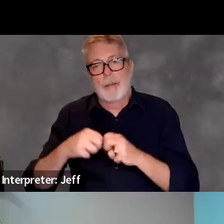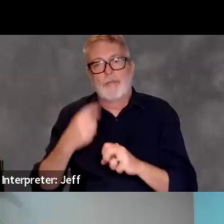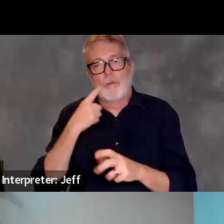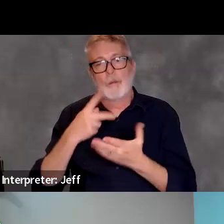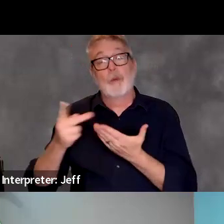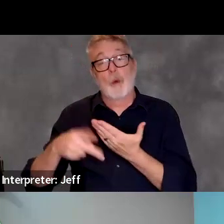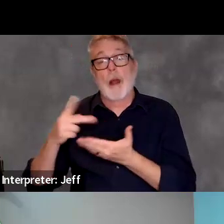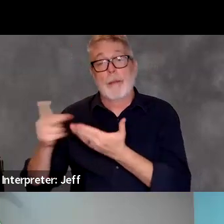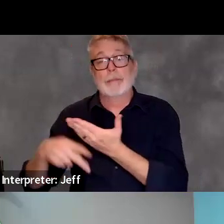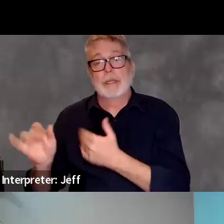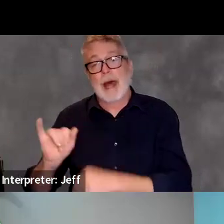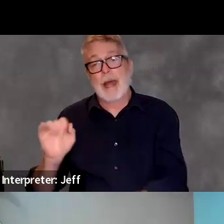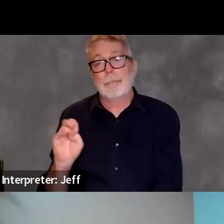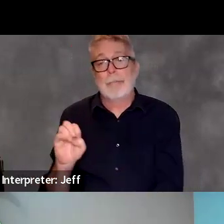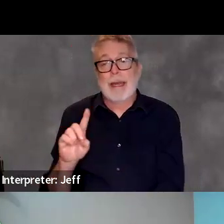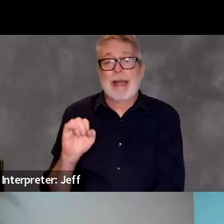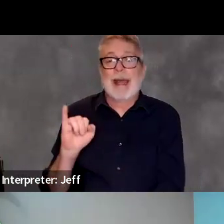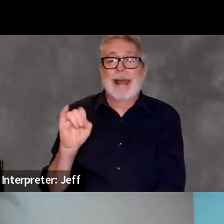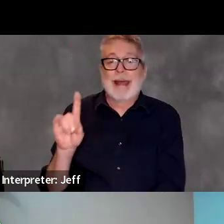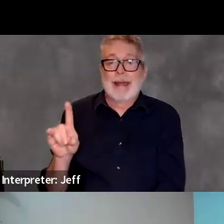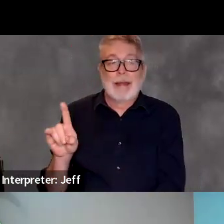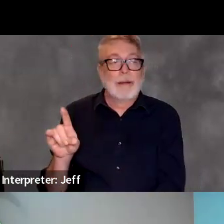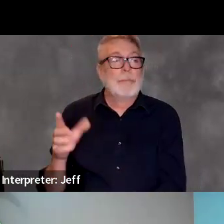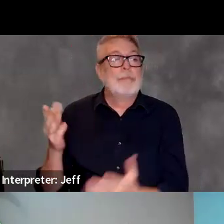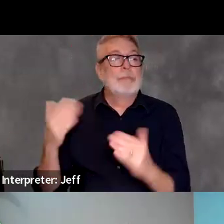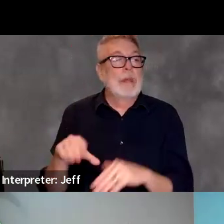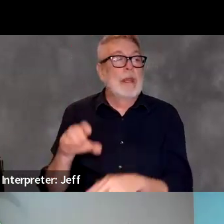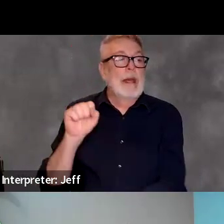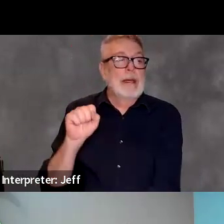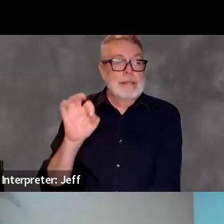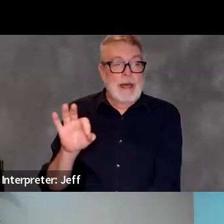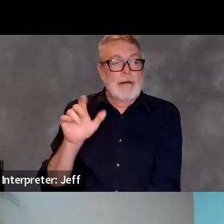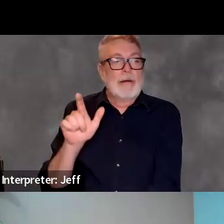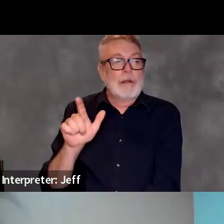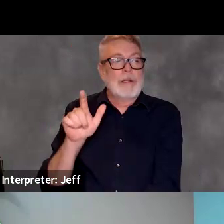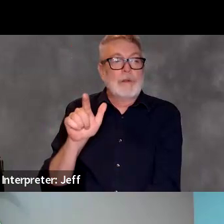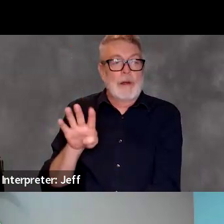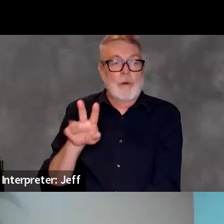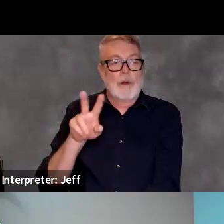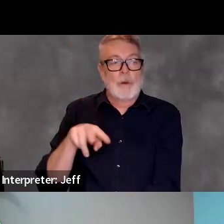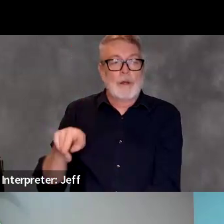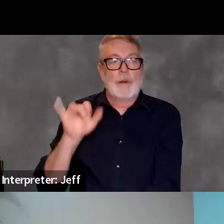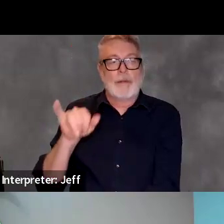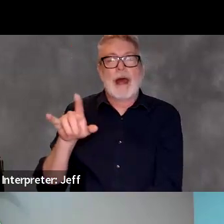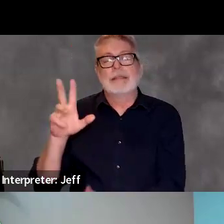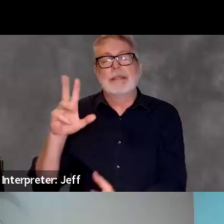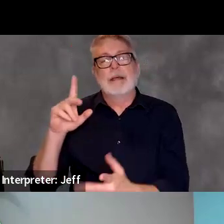programs like Medicaid. Senate File 2422 is the Senate's version of public assistance reform, which we talked a